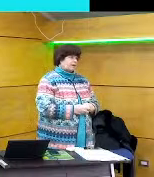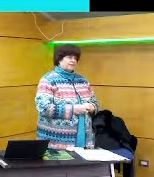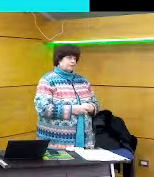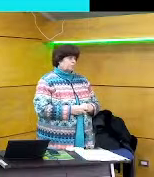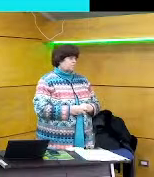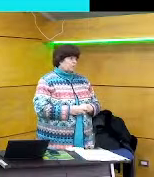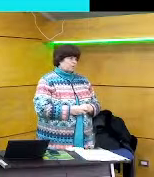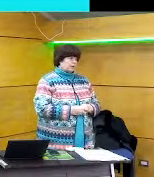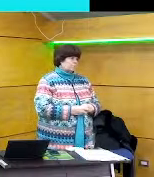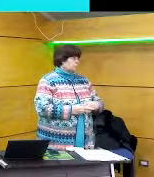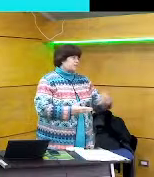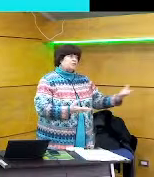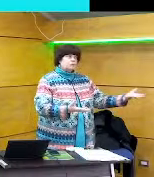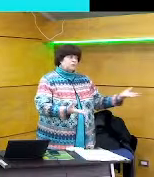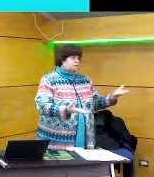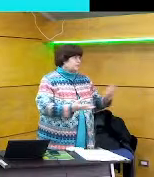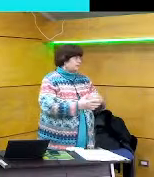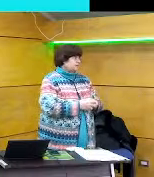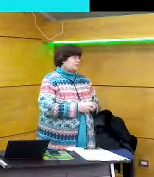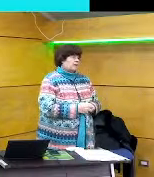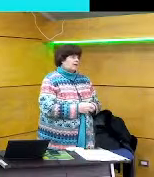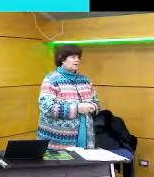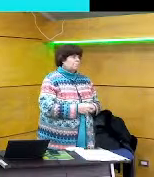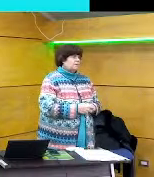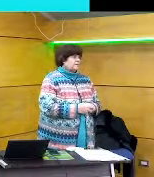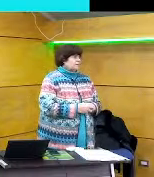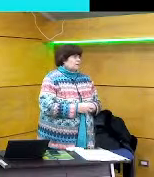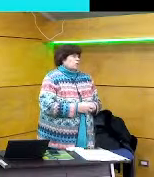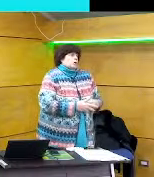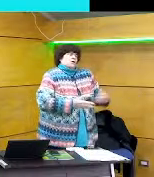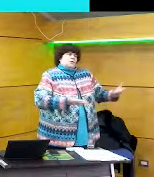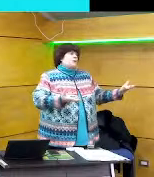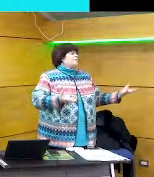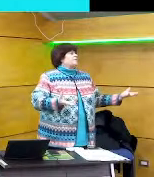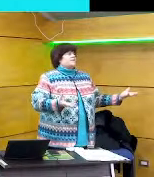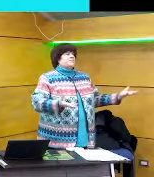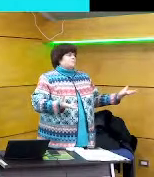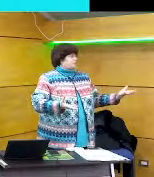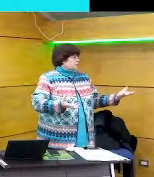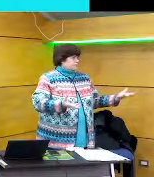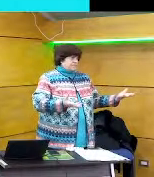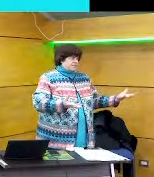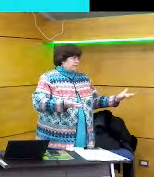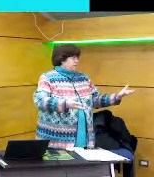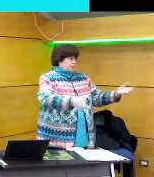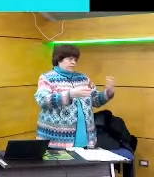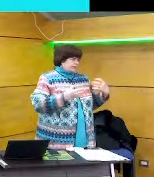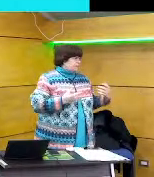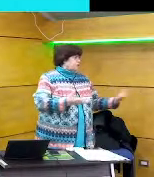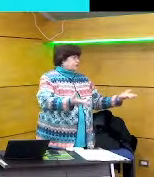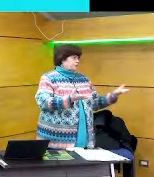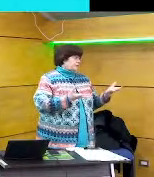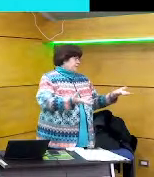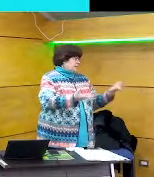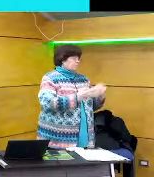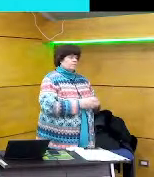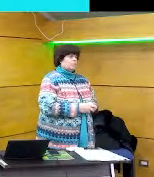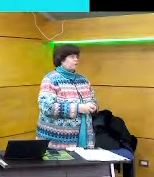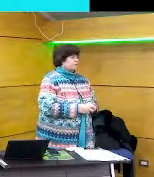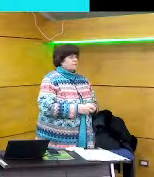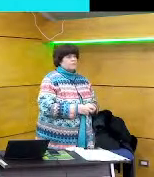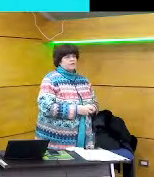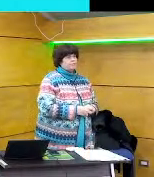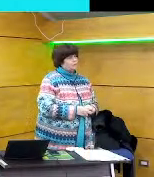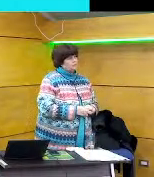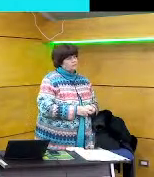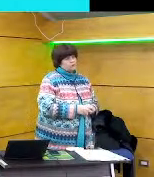in bilingual programs, or introduce, you have the Sesame Street stuff where they're introduced when